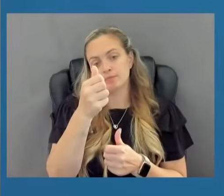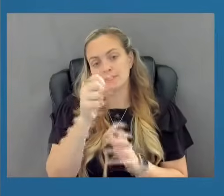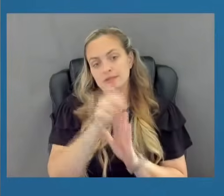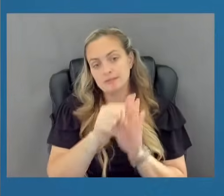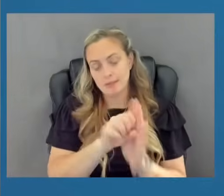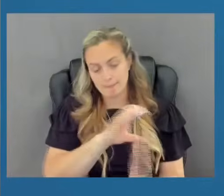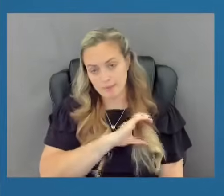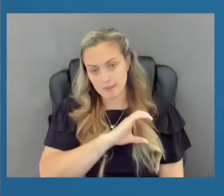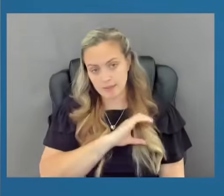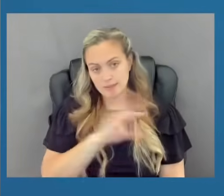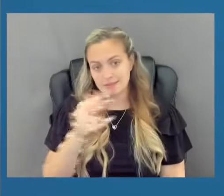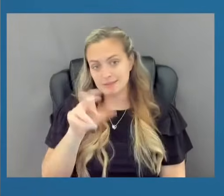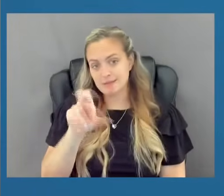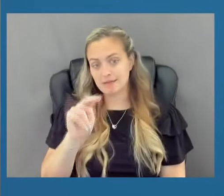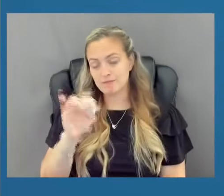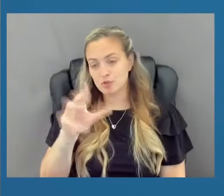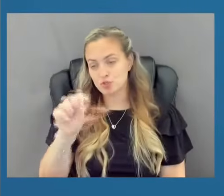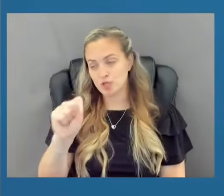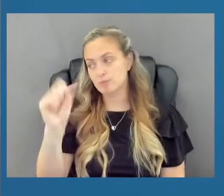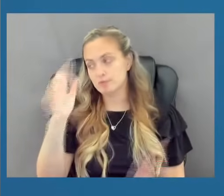Let's give him a round of applause as well.